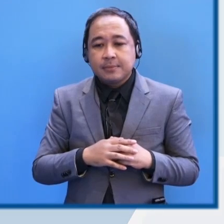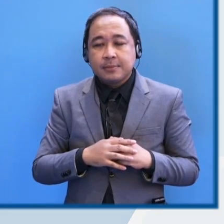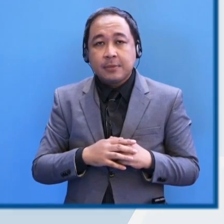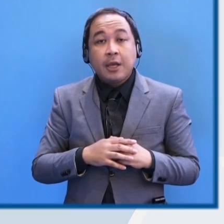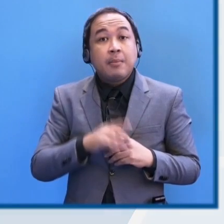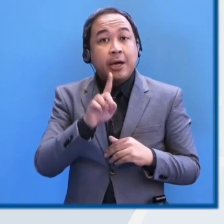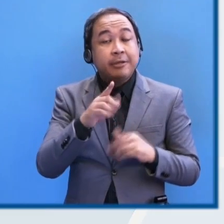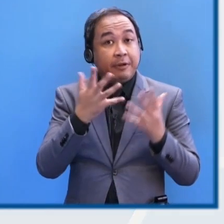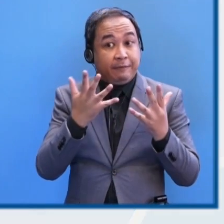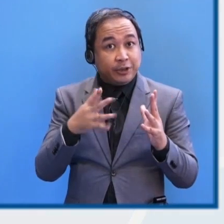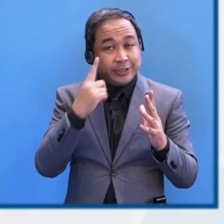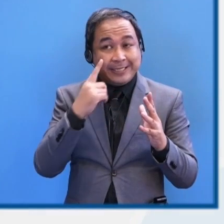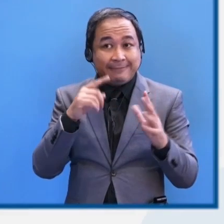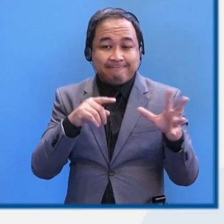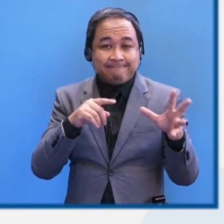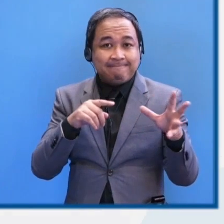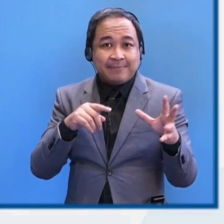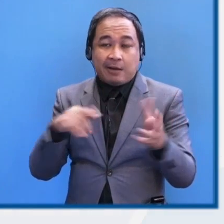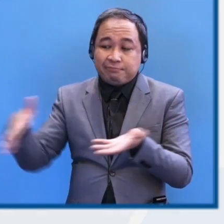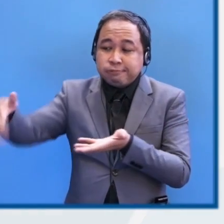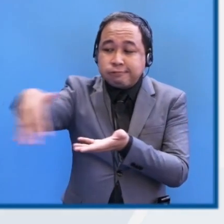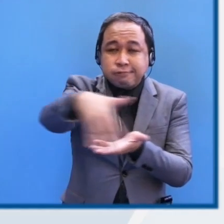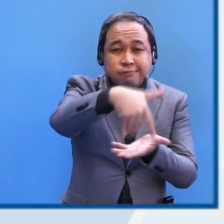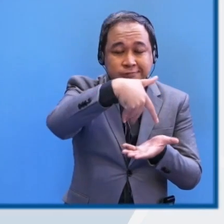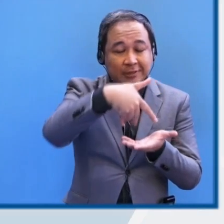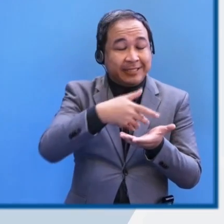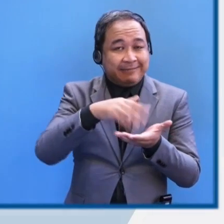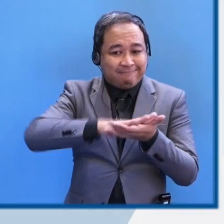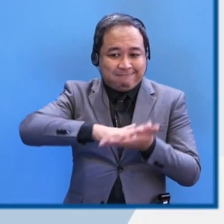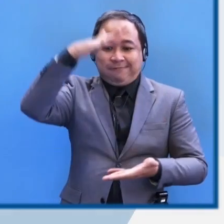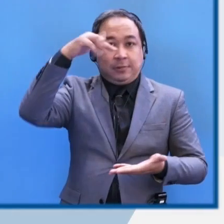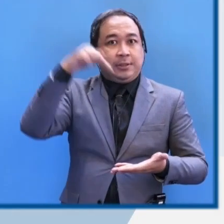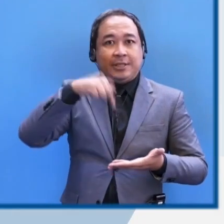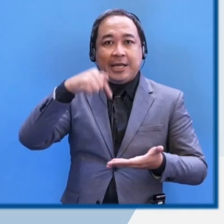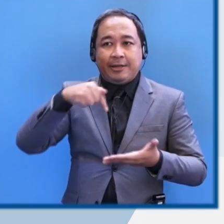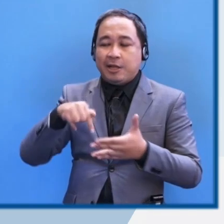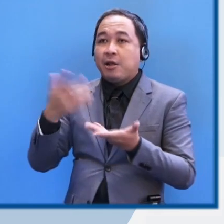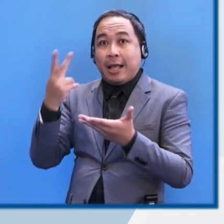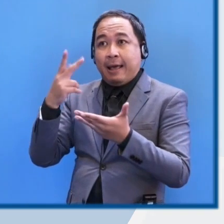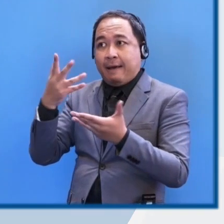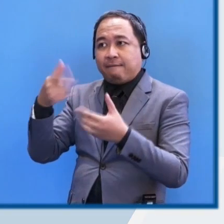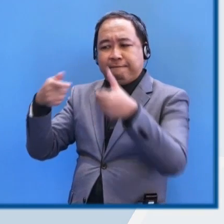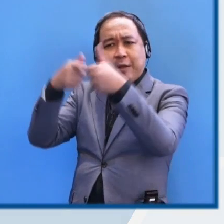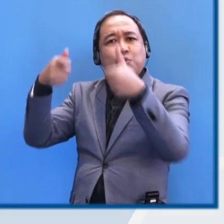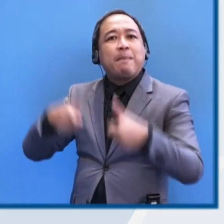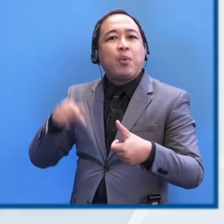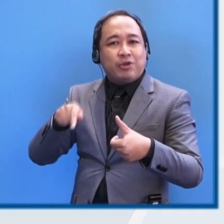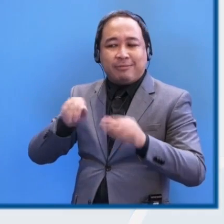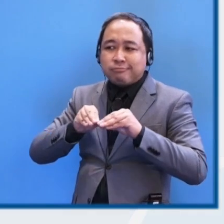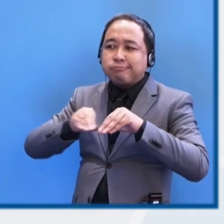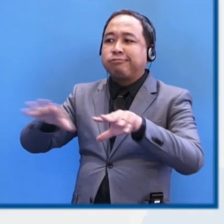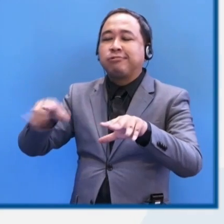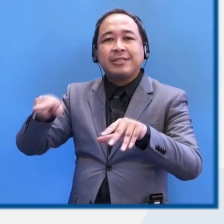report. After we did that in 48 countries, we came up with a global report drawing this analysis.